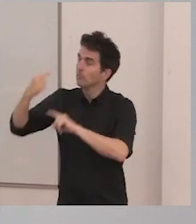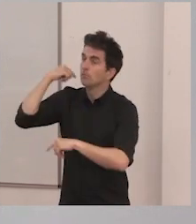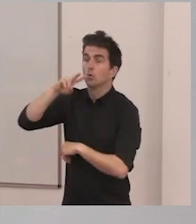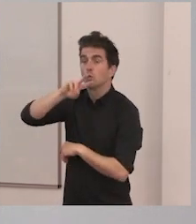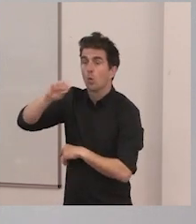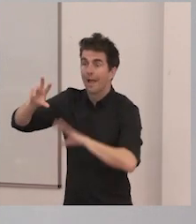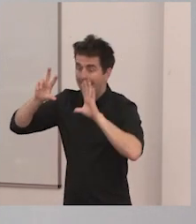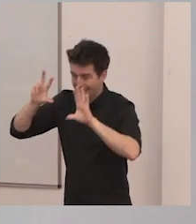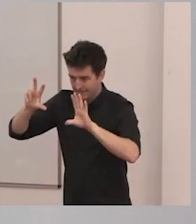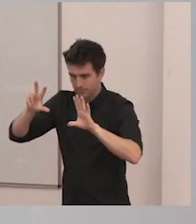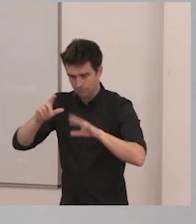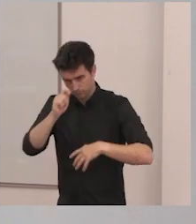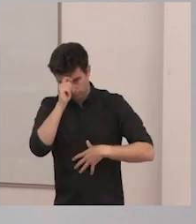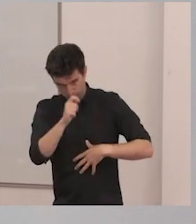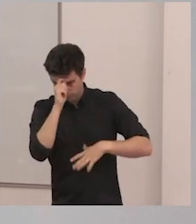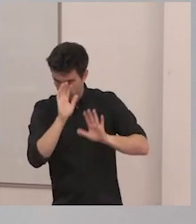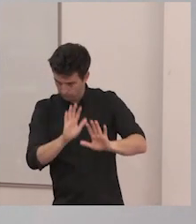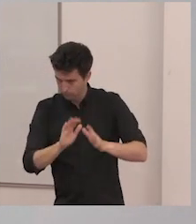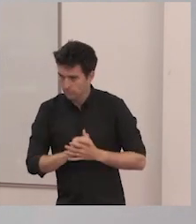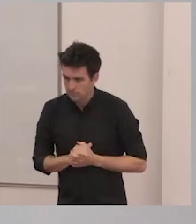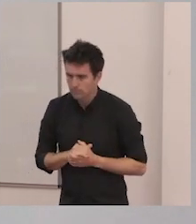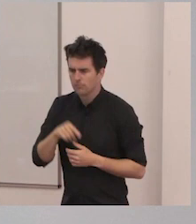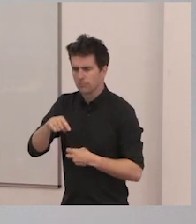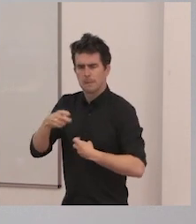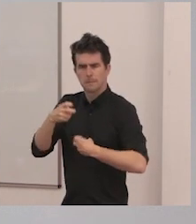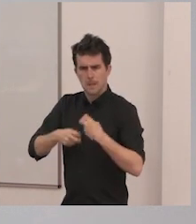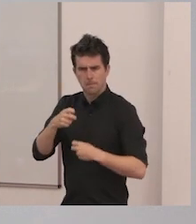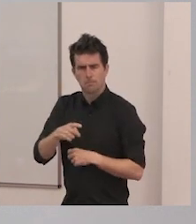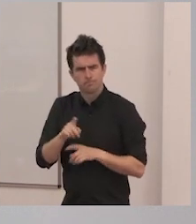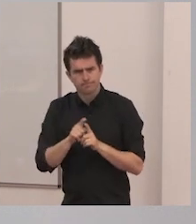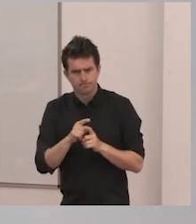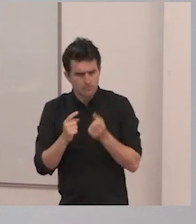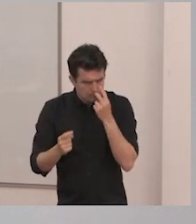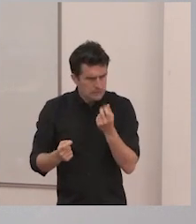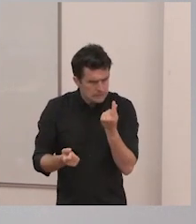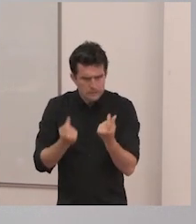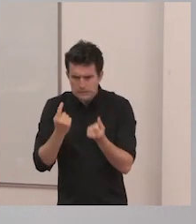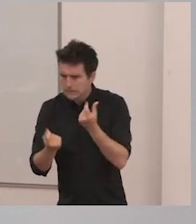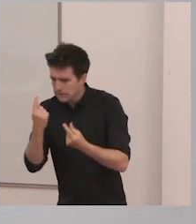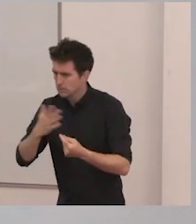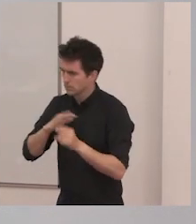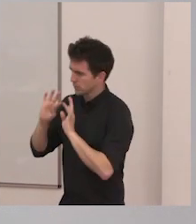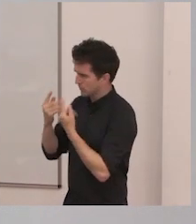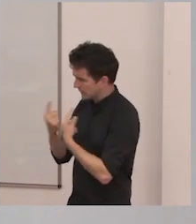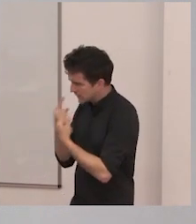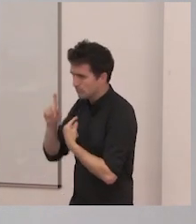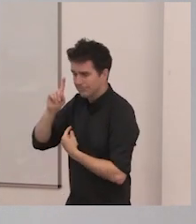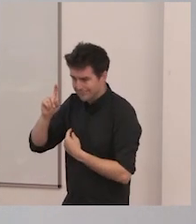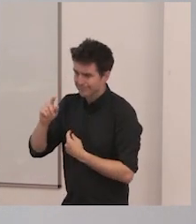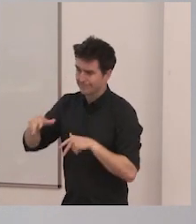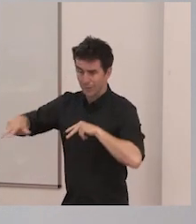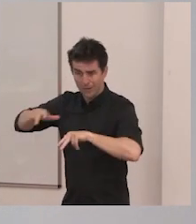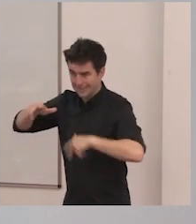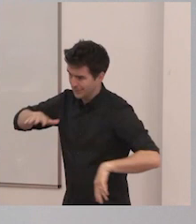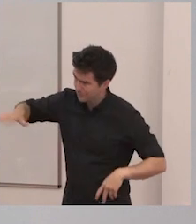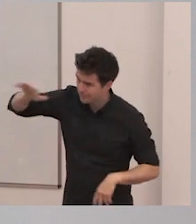and other stakeholders, it is an issue that the Committee consistently raises in our dialogues with